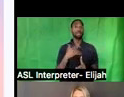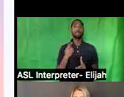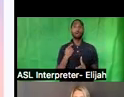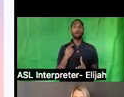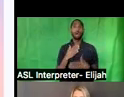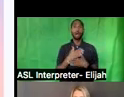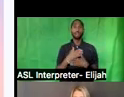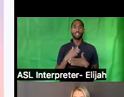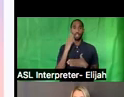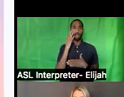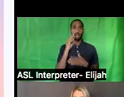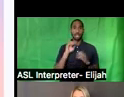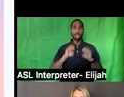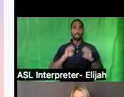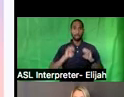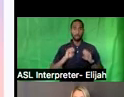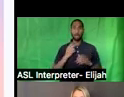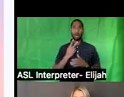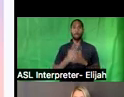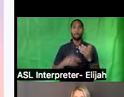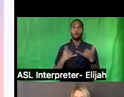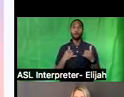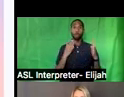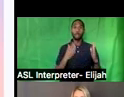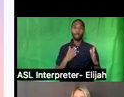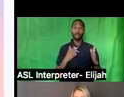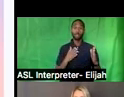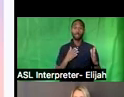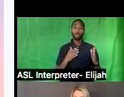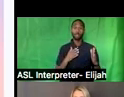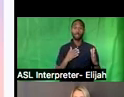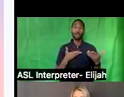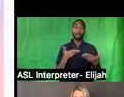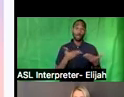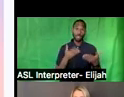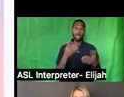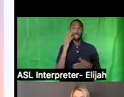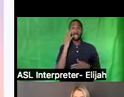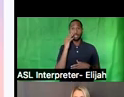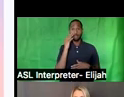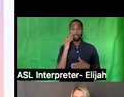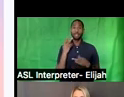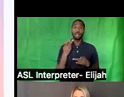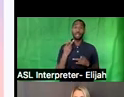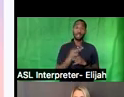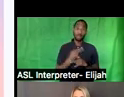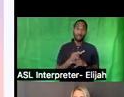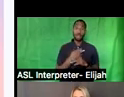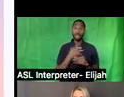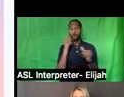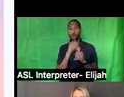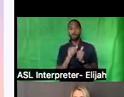shared experiment that both players are greeting, experiencing, exploring, goofing